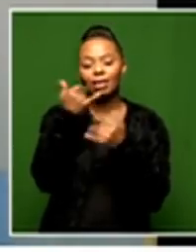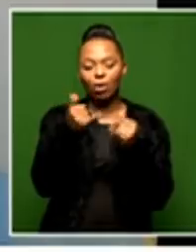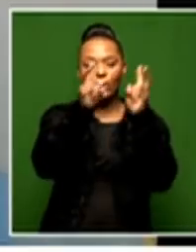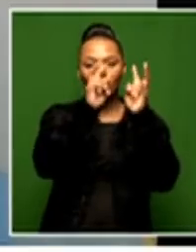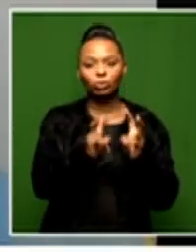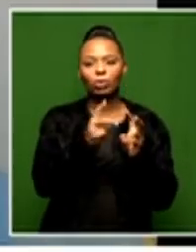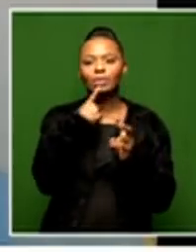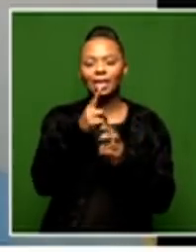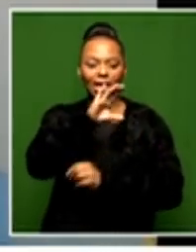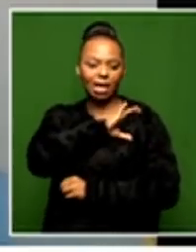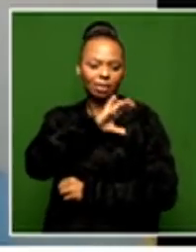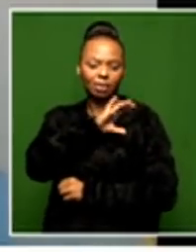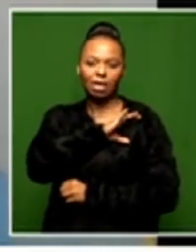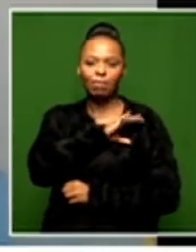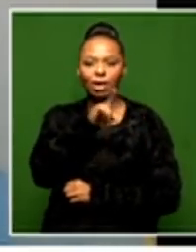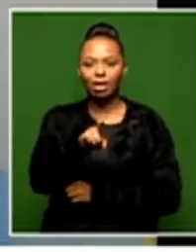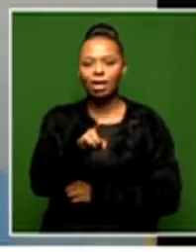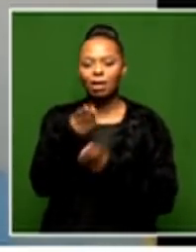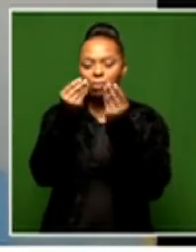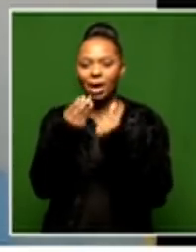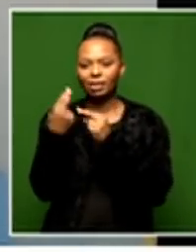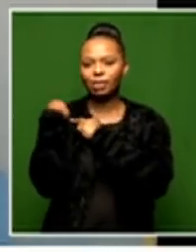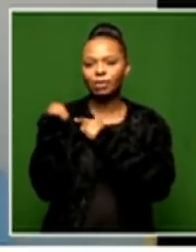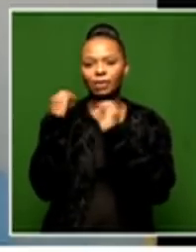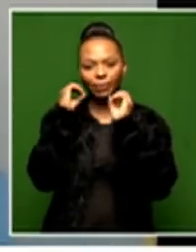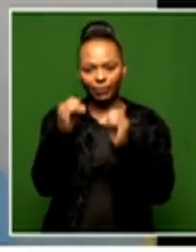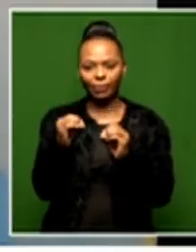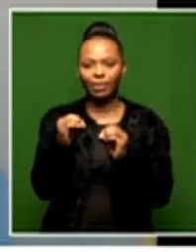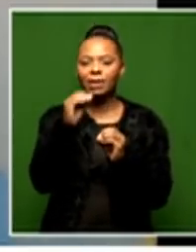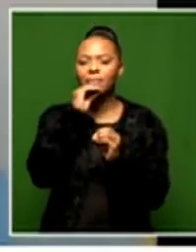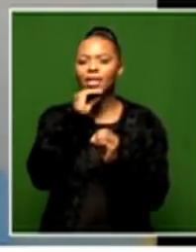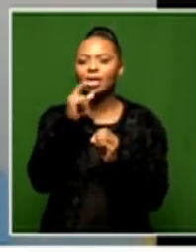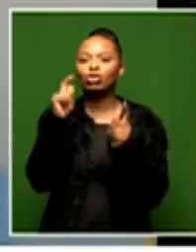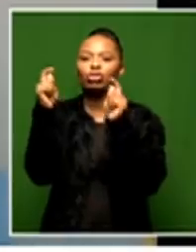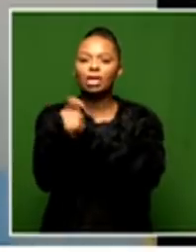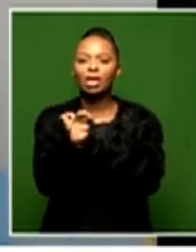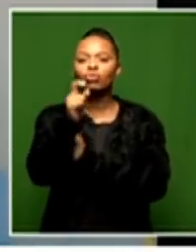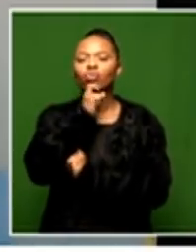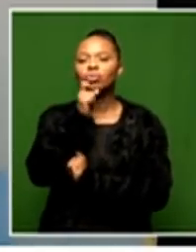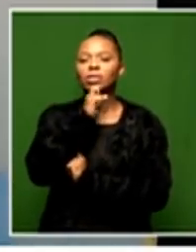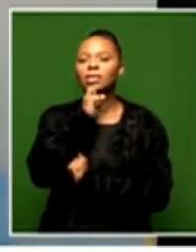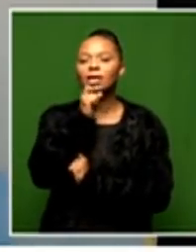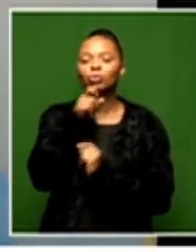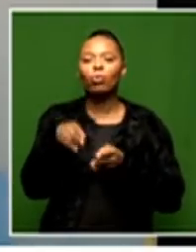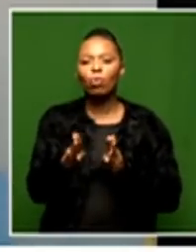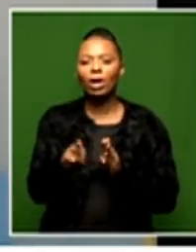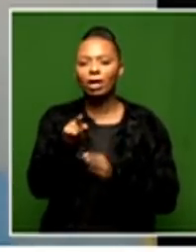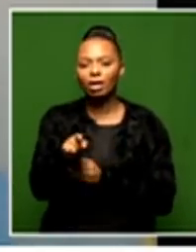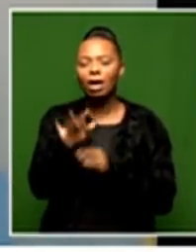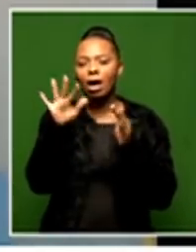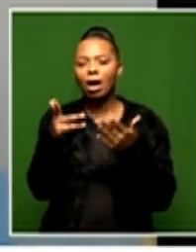that customers are not very price responsive, so that they don't really change their usage patterns based